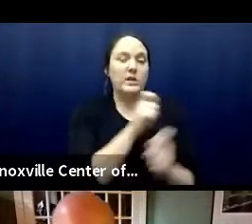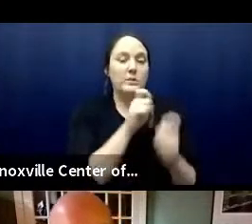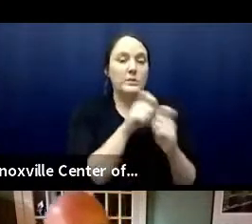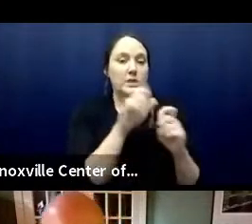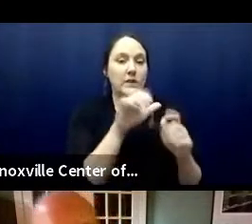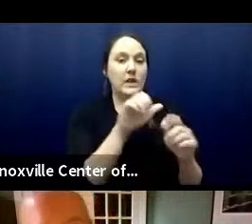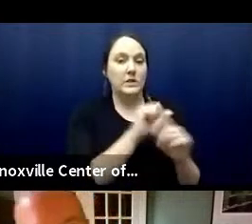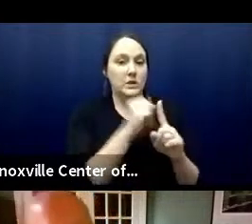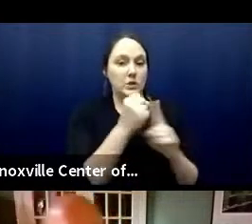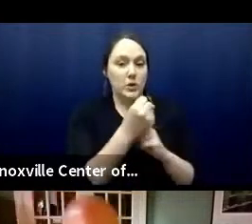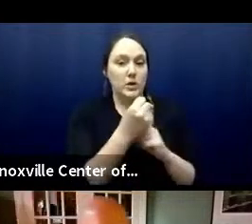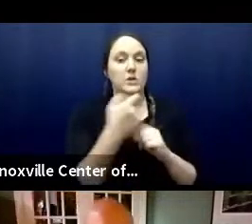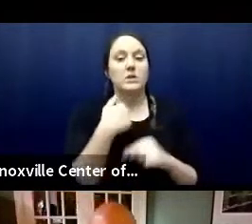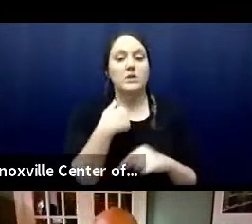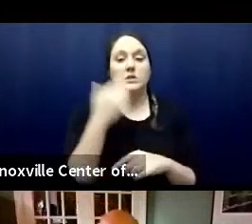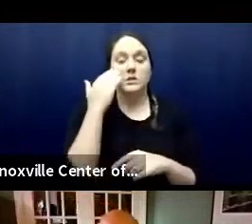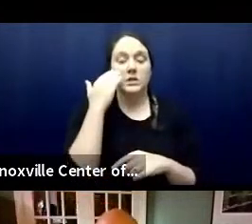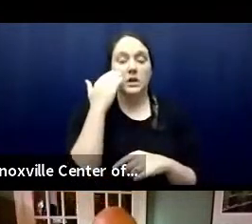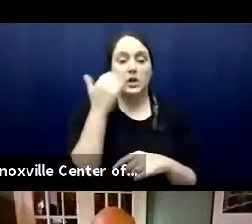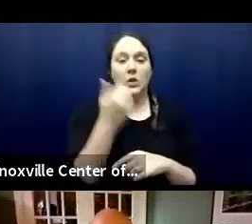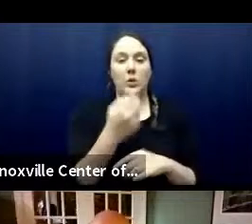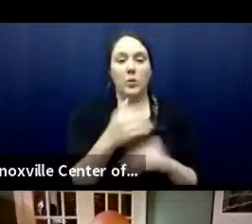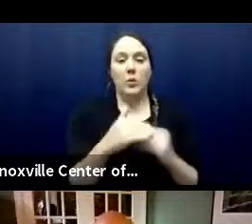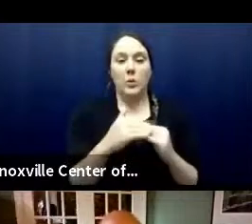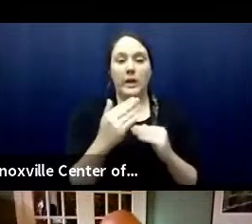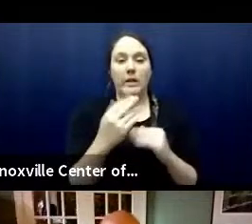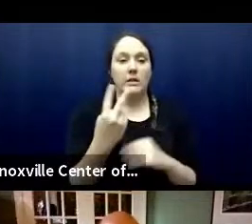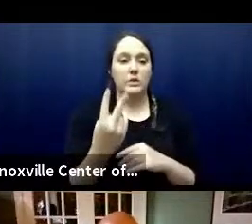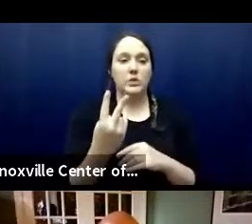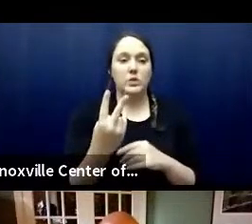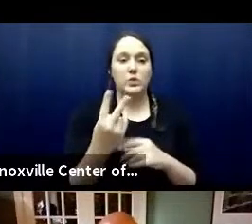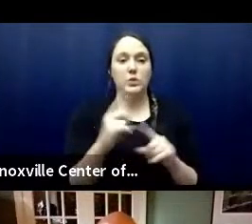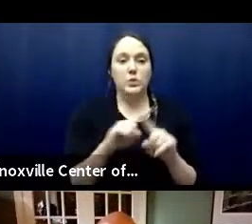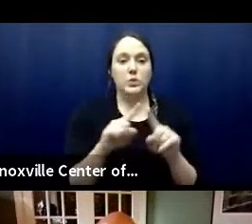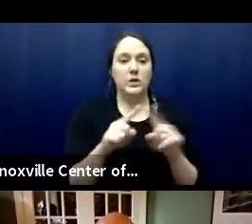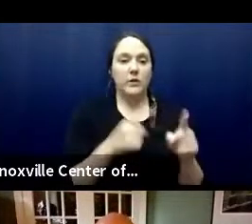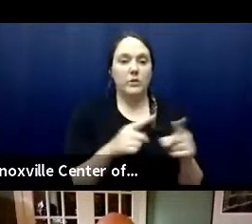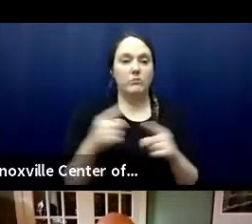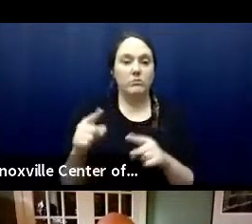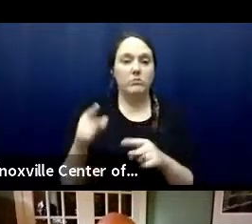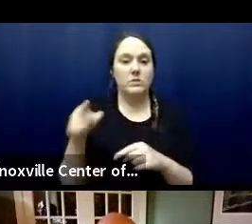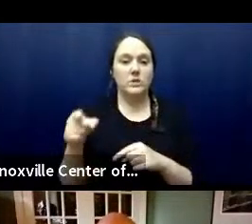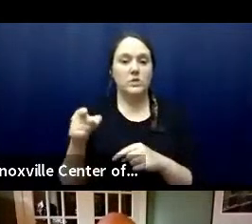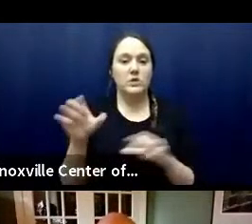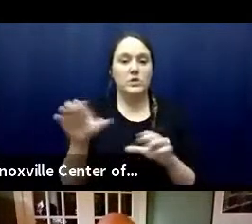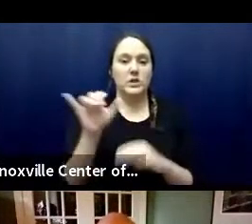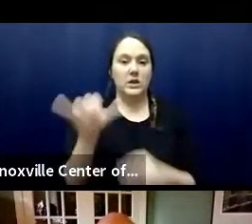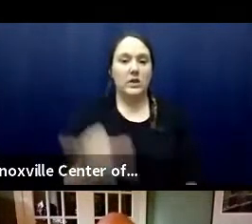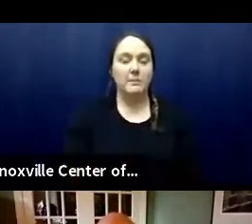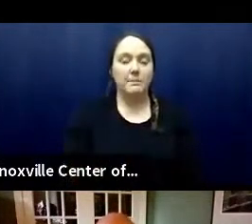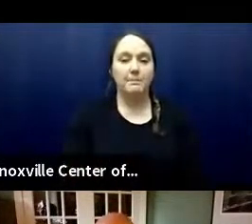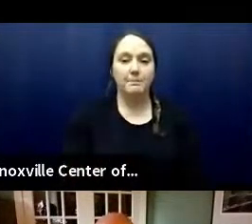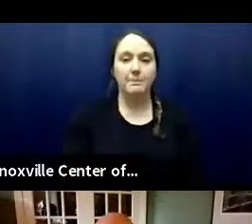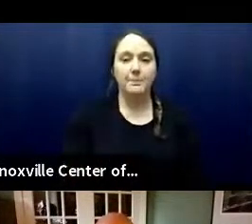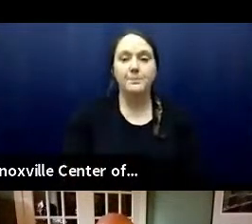So I'm aware of at least 2 instances where she has done that.